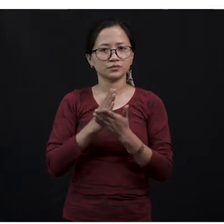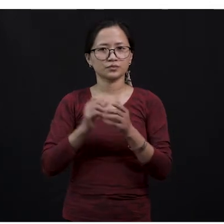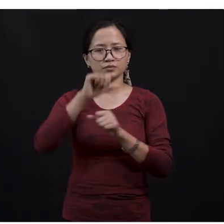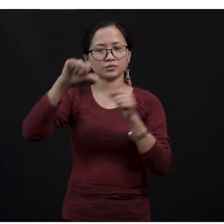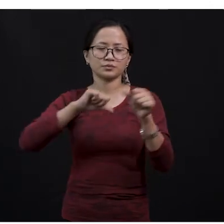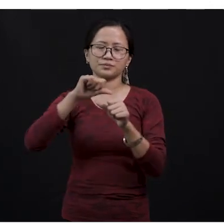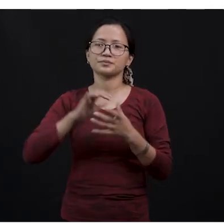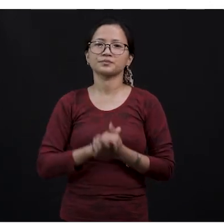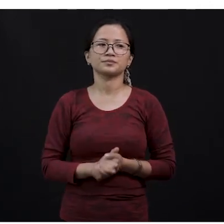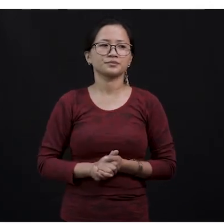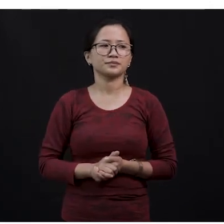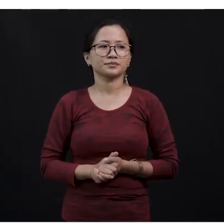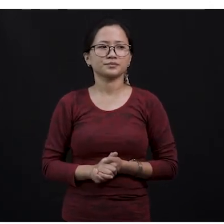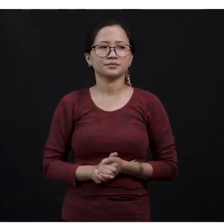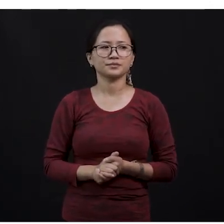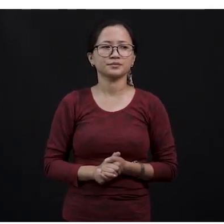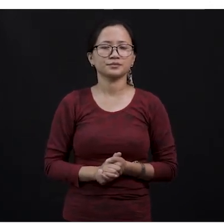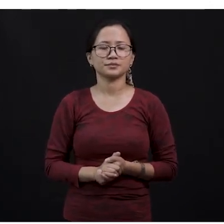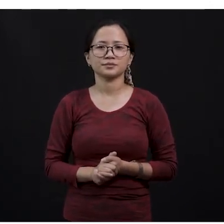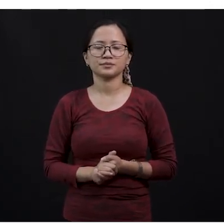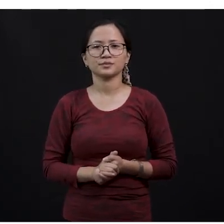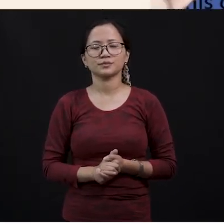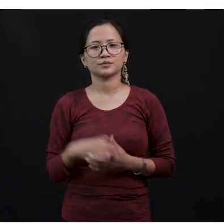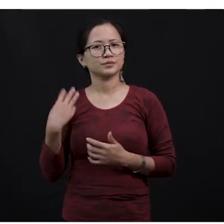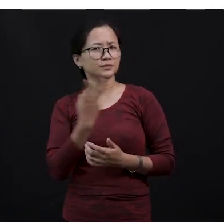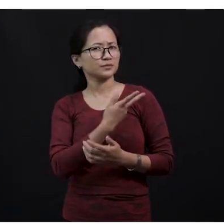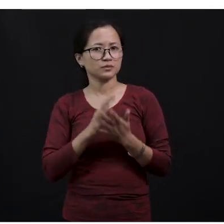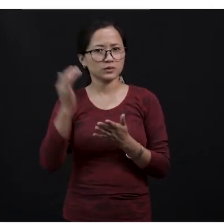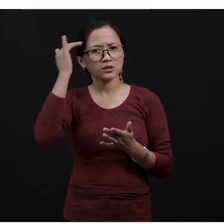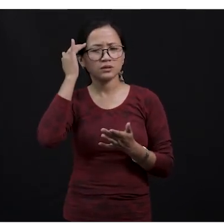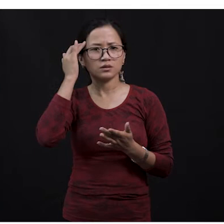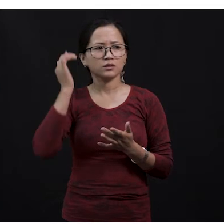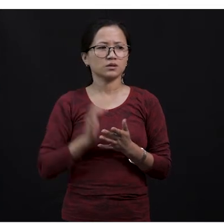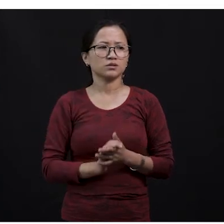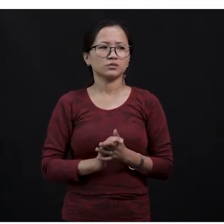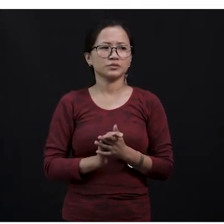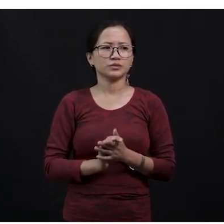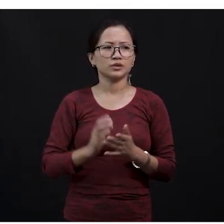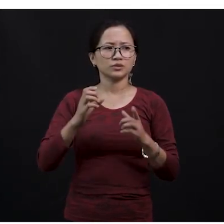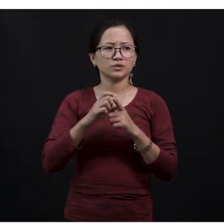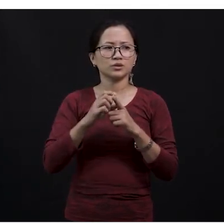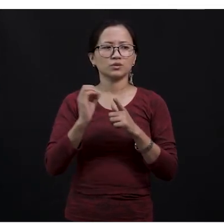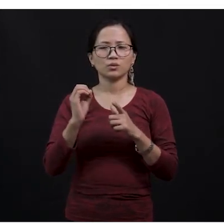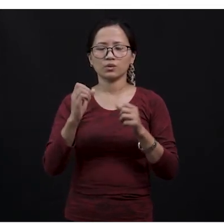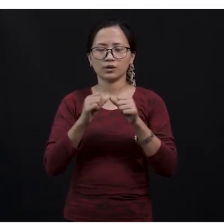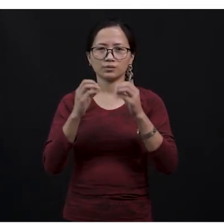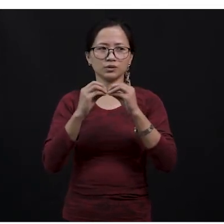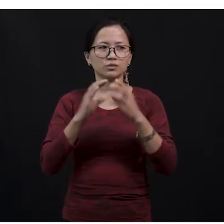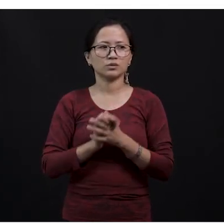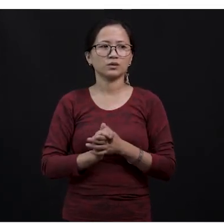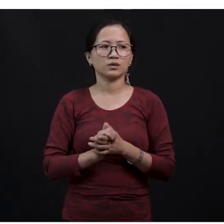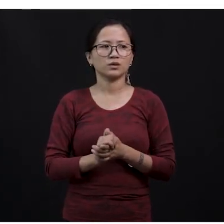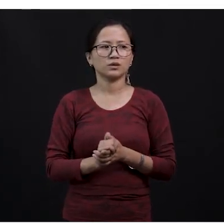policy. Then we know that the Doab area is one area which was very fertile, and